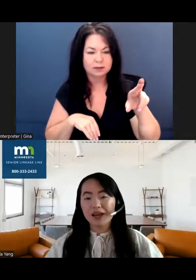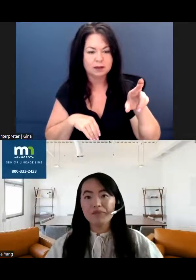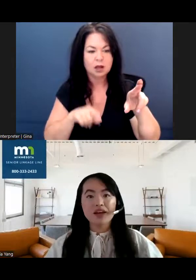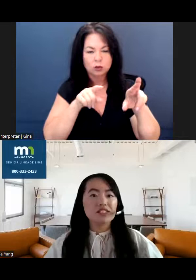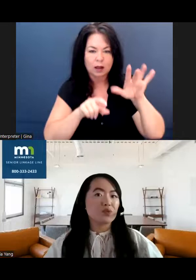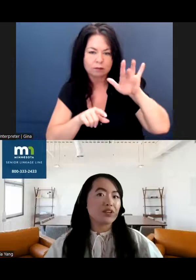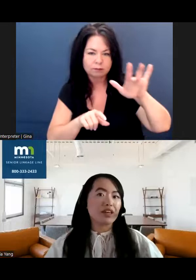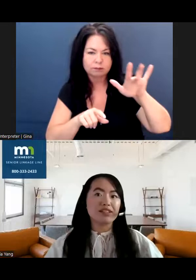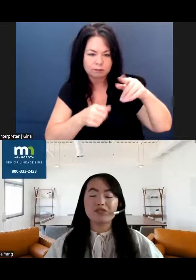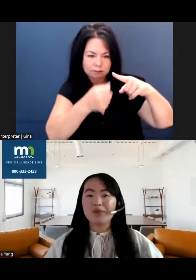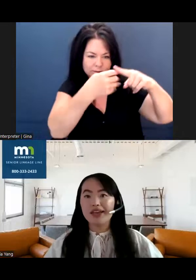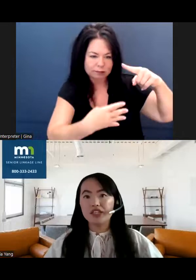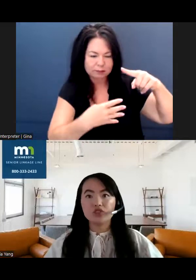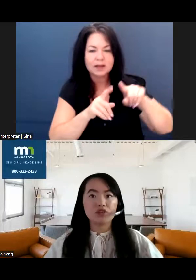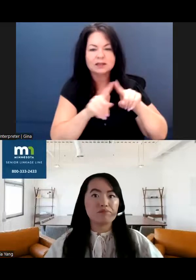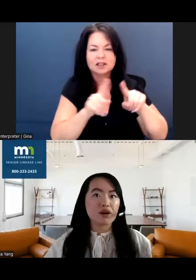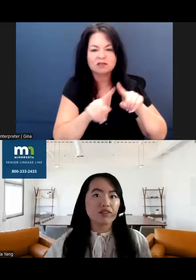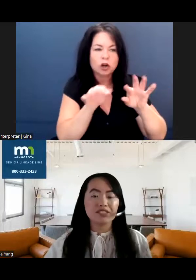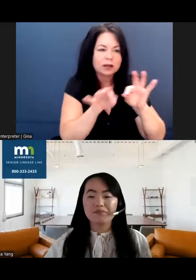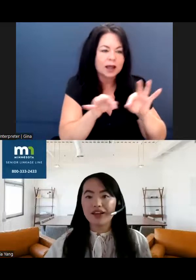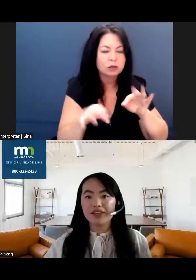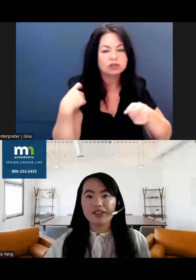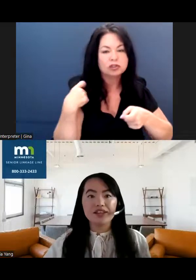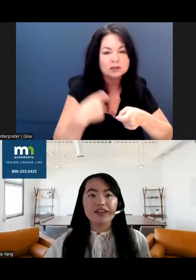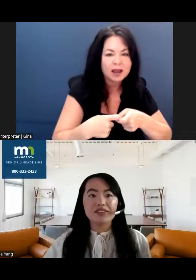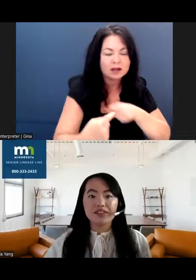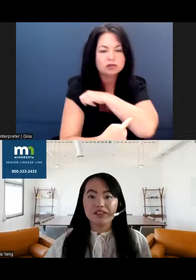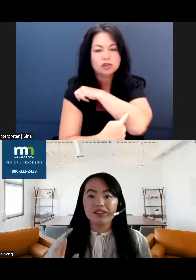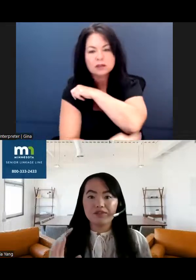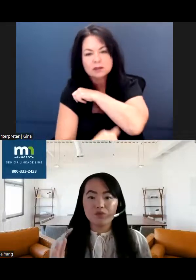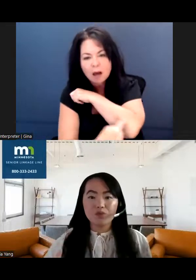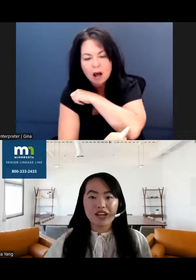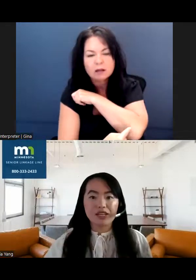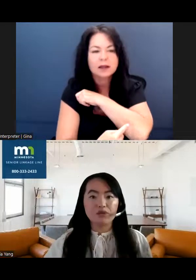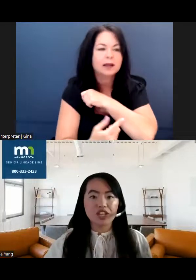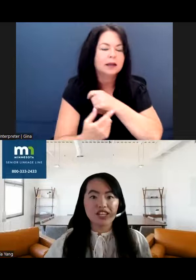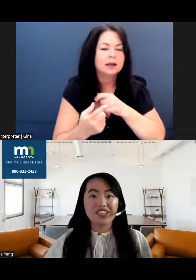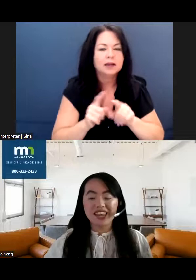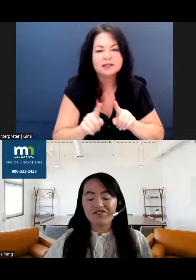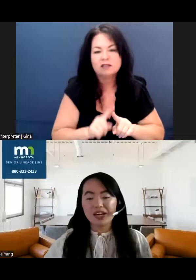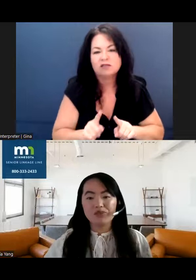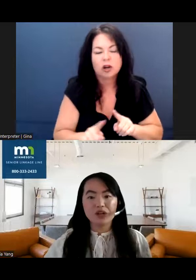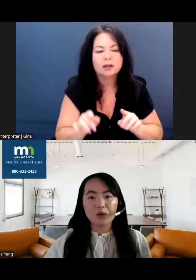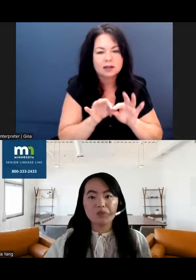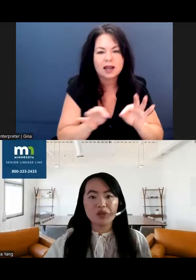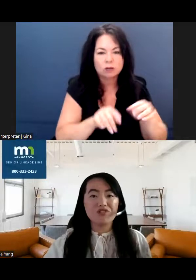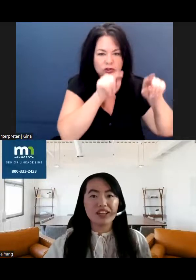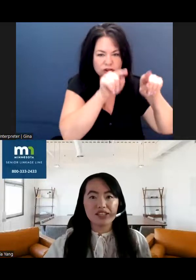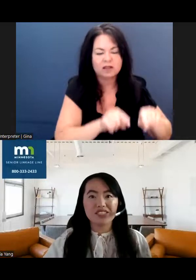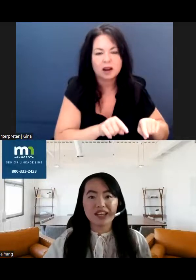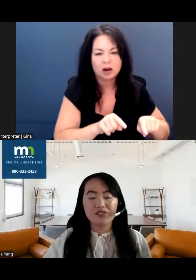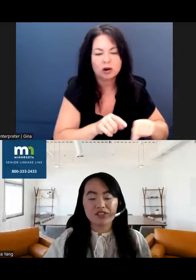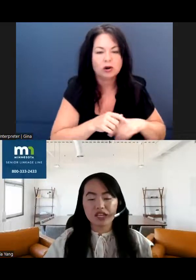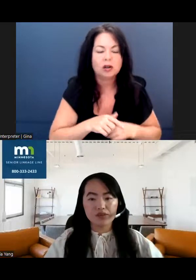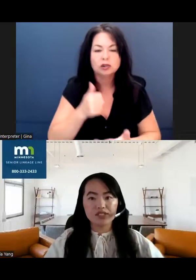live time. So whether that is Spanish or Hmong, Somali, the database will change in live time to help you if